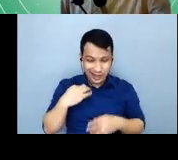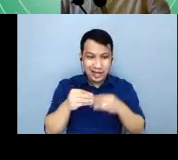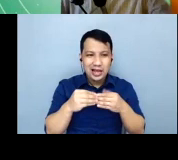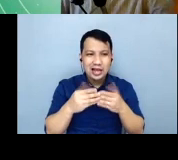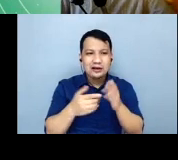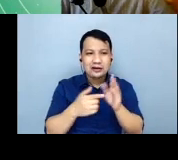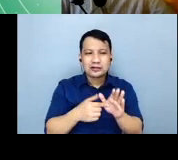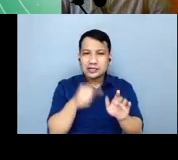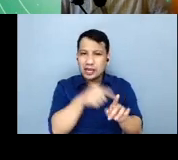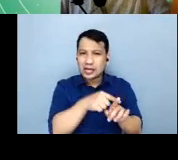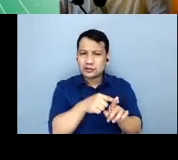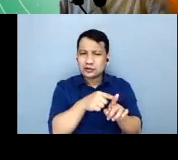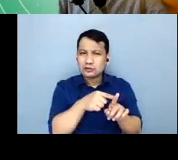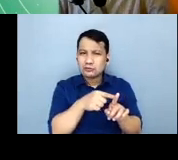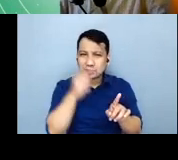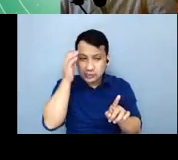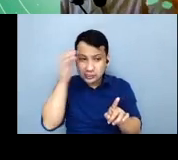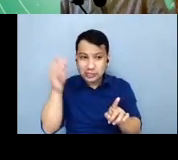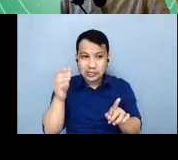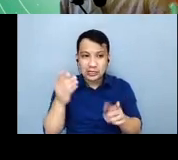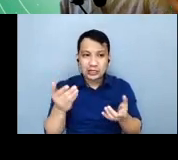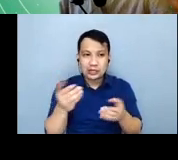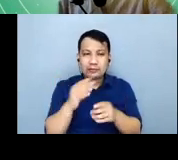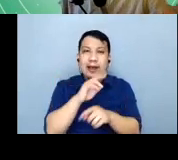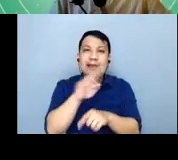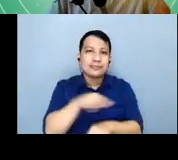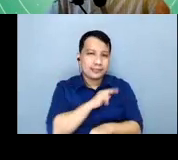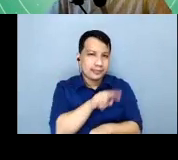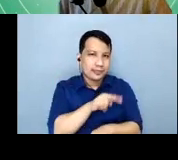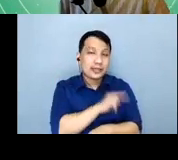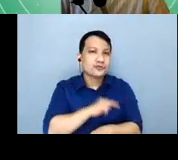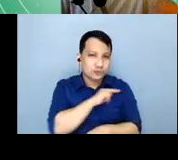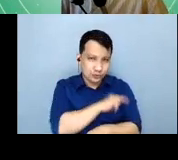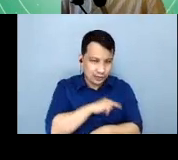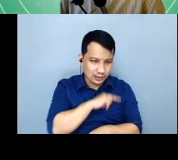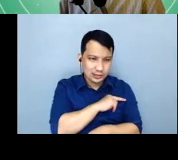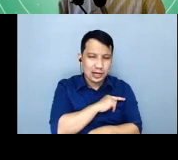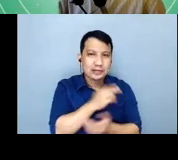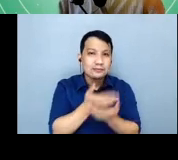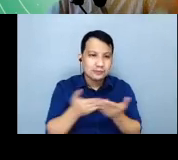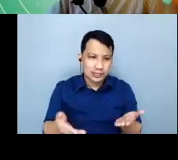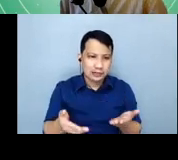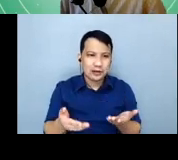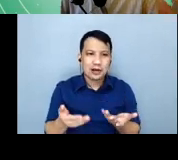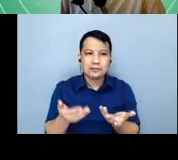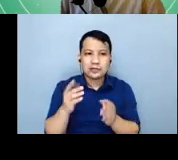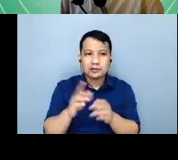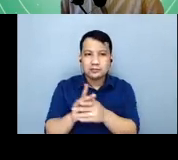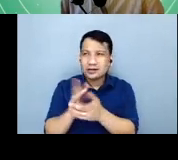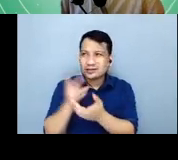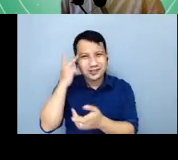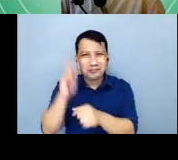here that I like to stress is they take a natural resource, water hyacinth, which is actually an invasive plant species, I